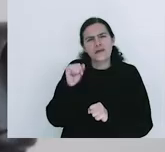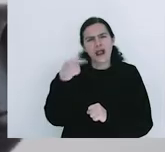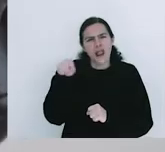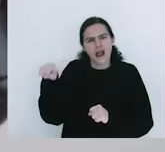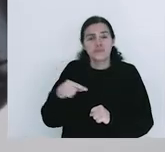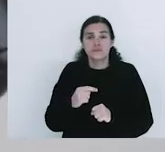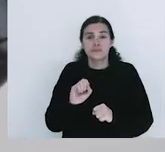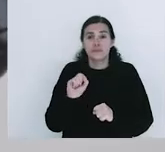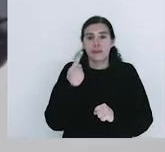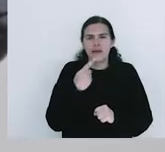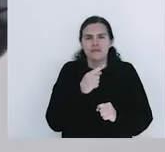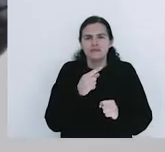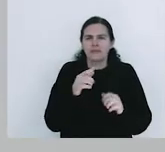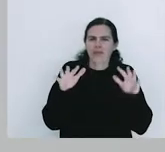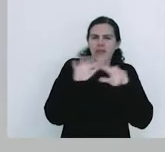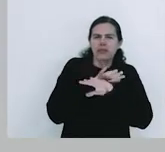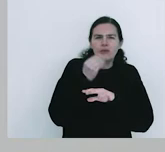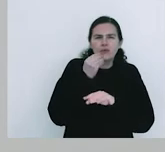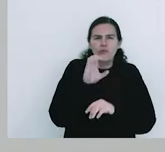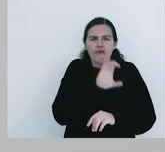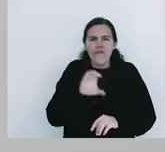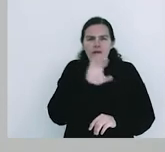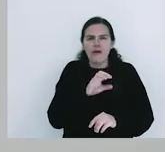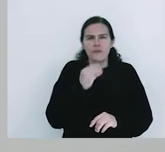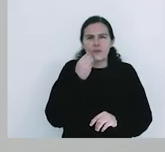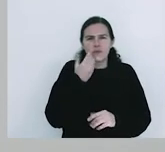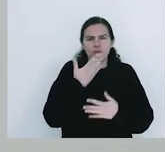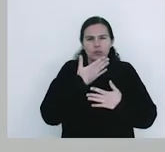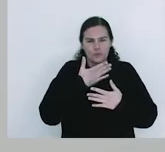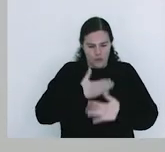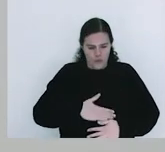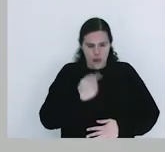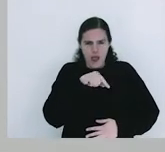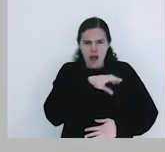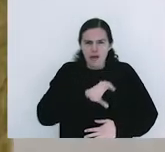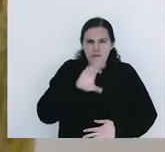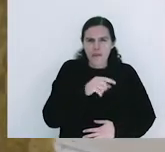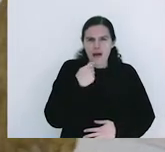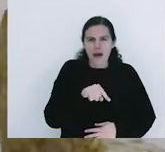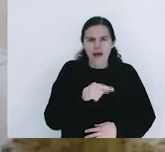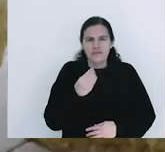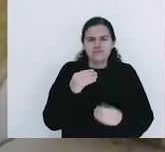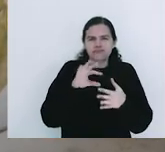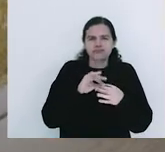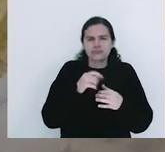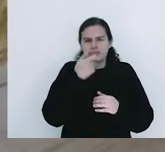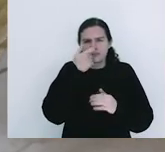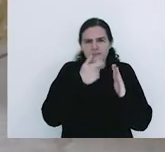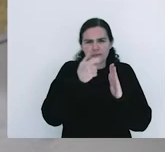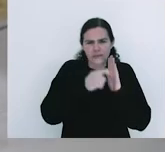work. First, the ambiguity of the form, the organicity of the form, this